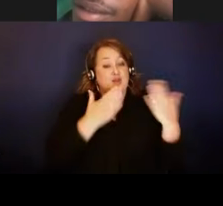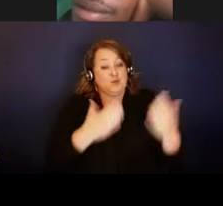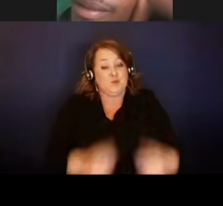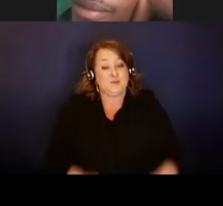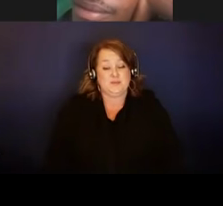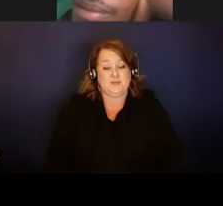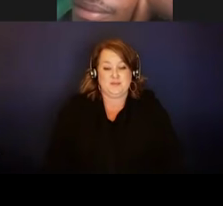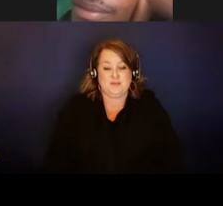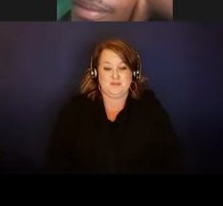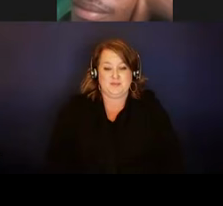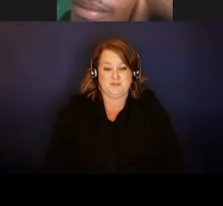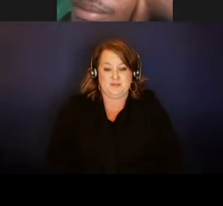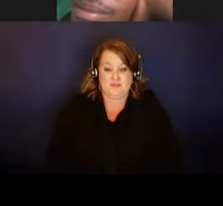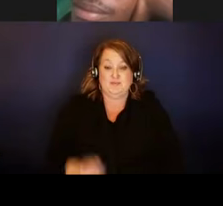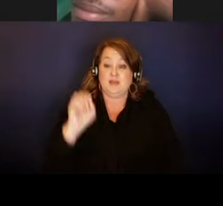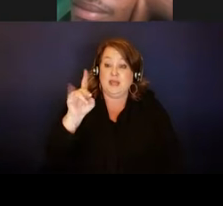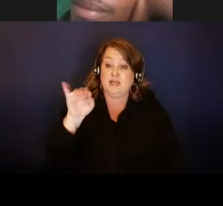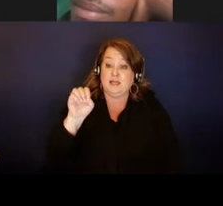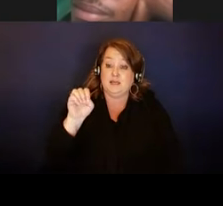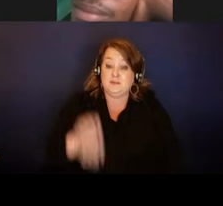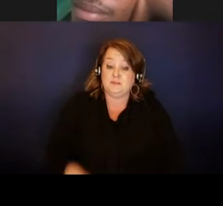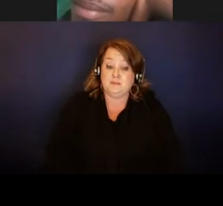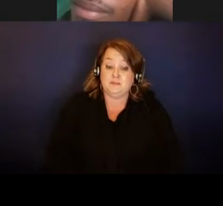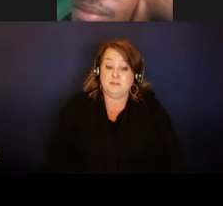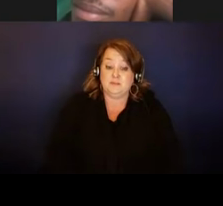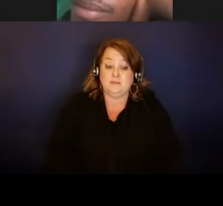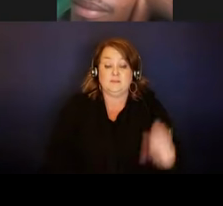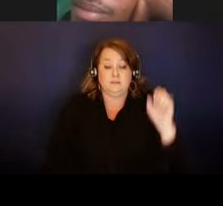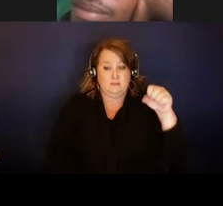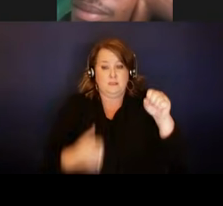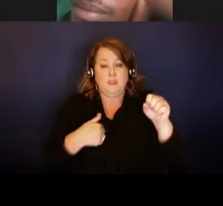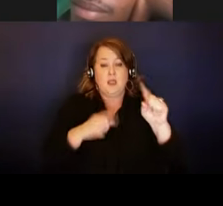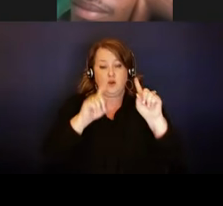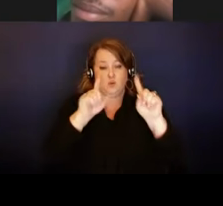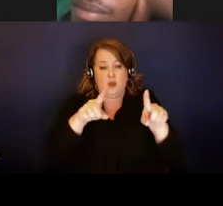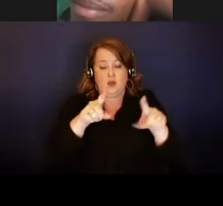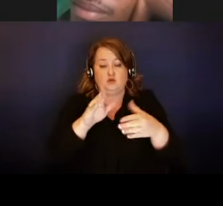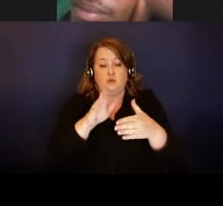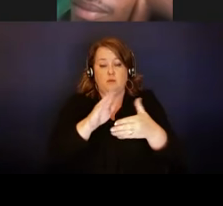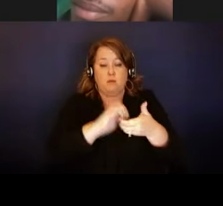Okay. And Eddie? I went through Partners.